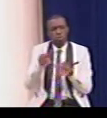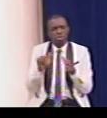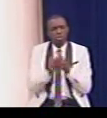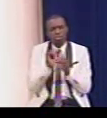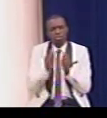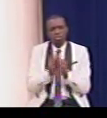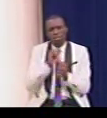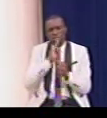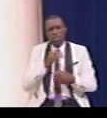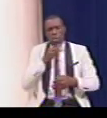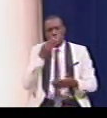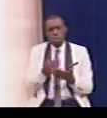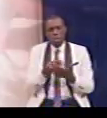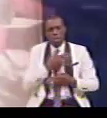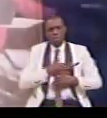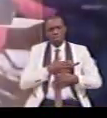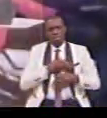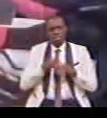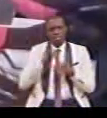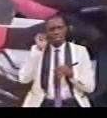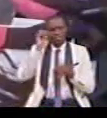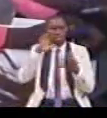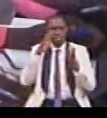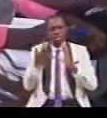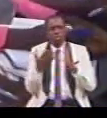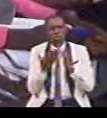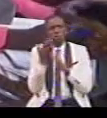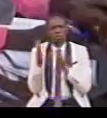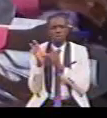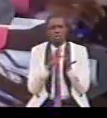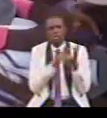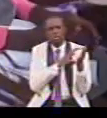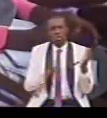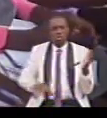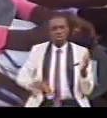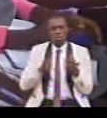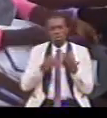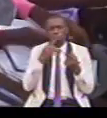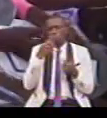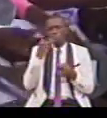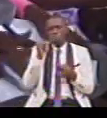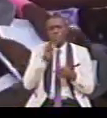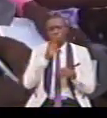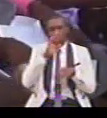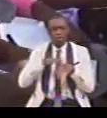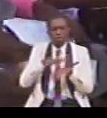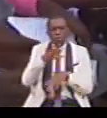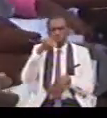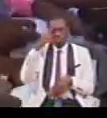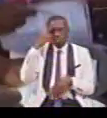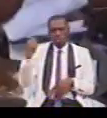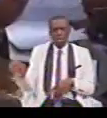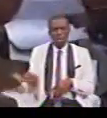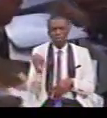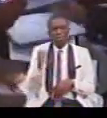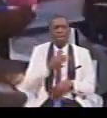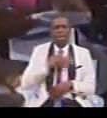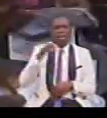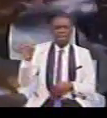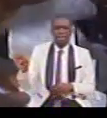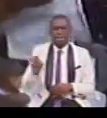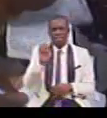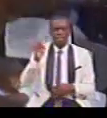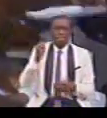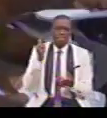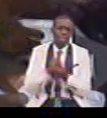be glory forever and ever amen number six the preparation for our